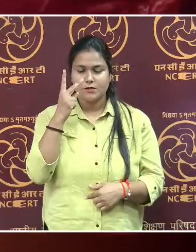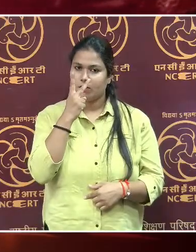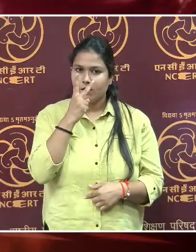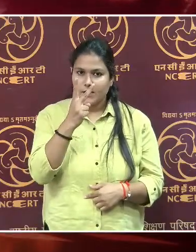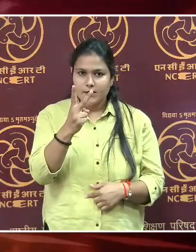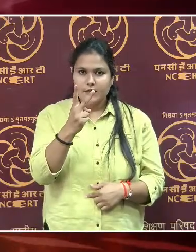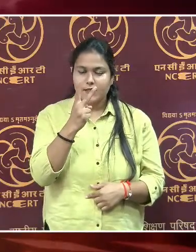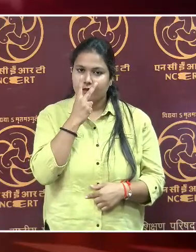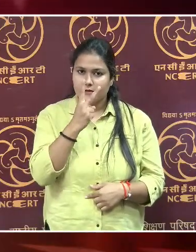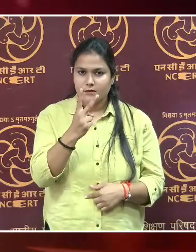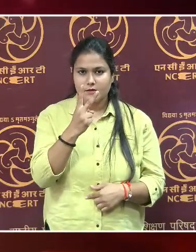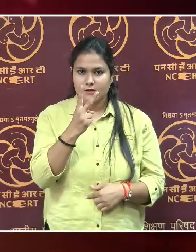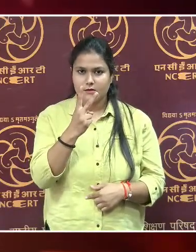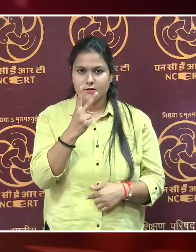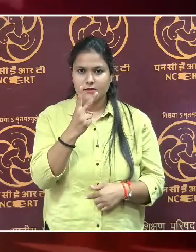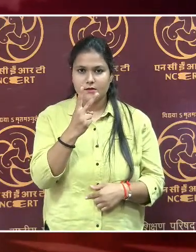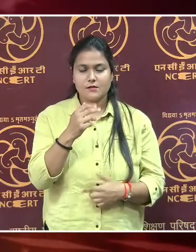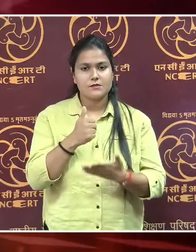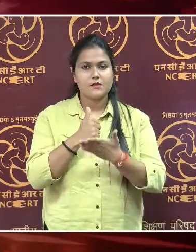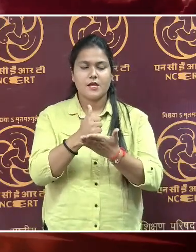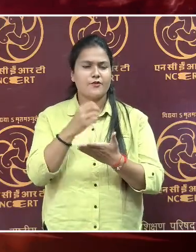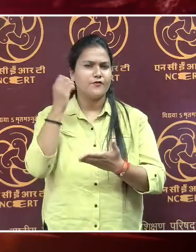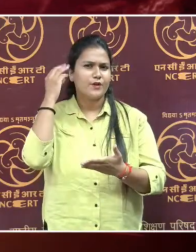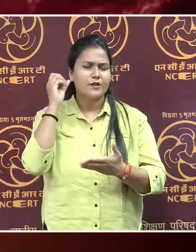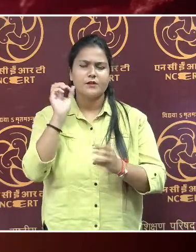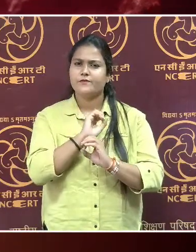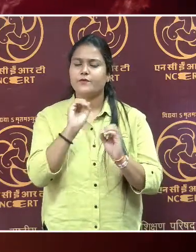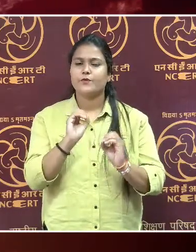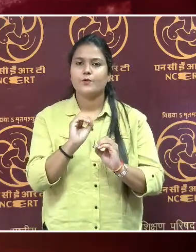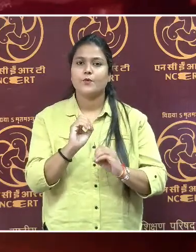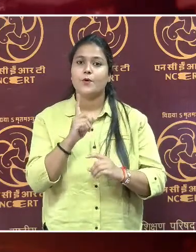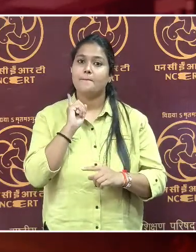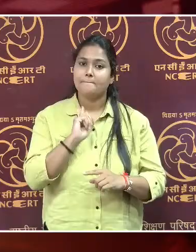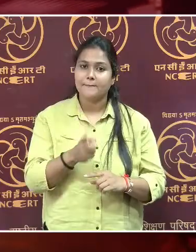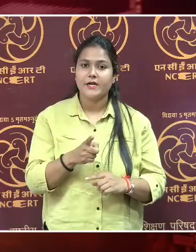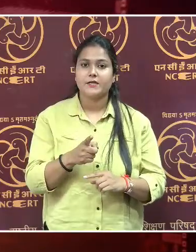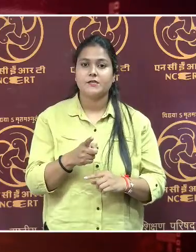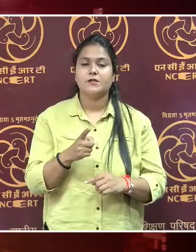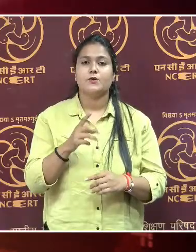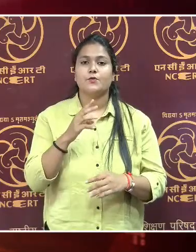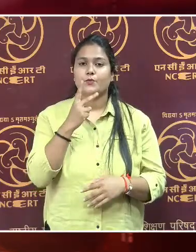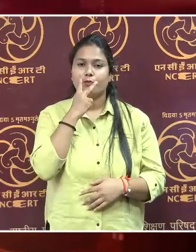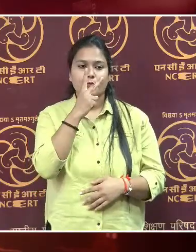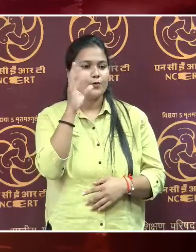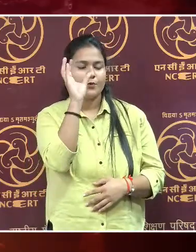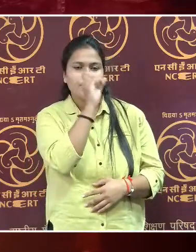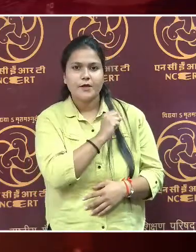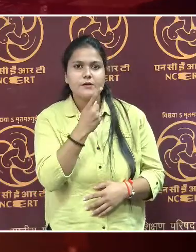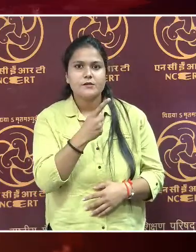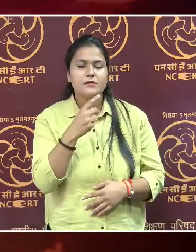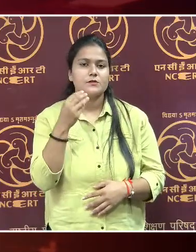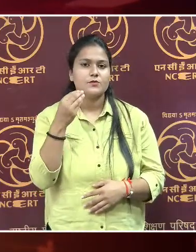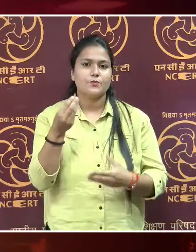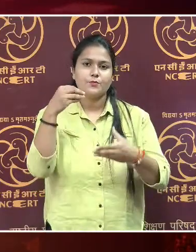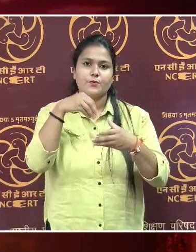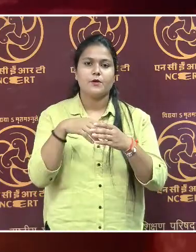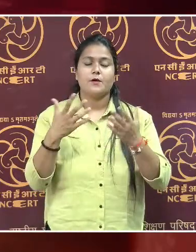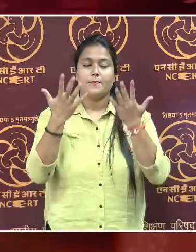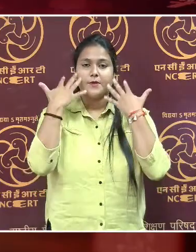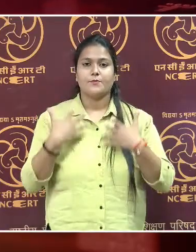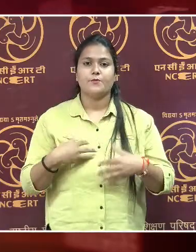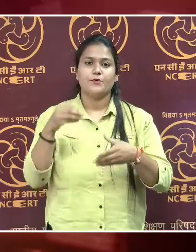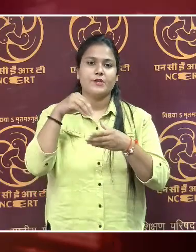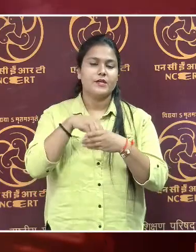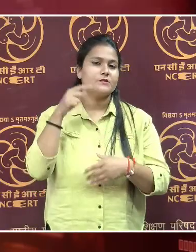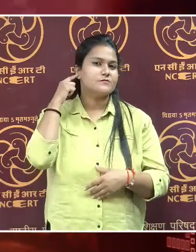ear which we see outside it helps us for hearing. It's the other invisible part of the ear which is inside our body which helps us for hearing as